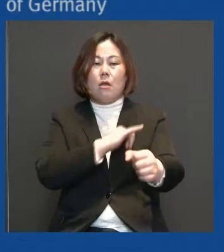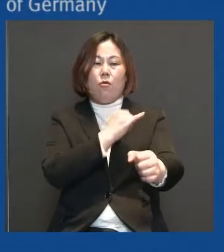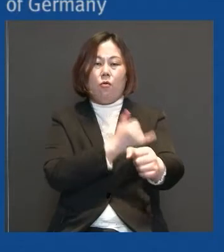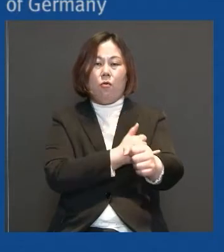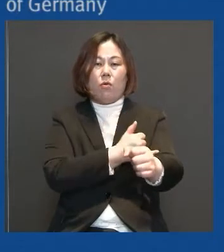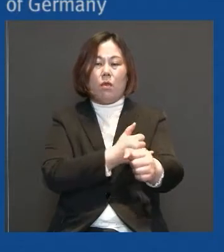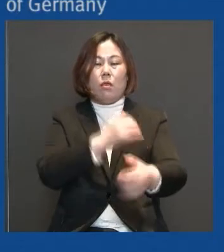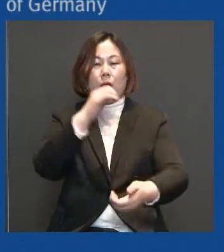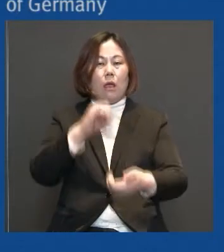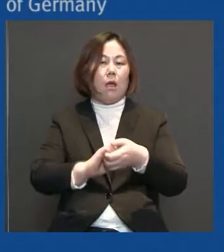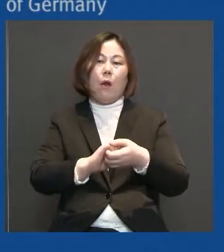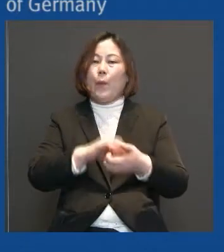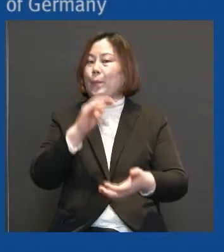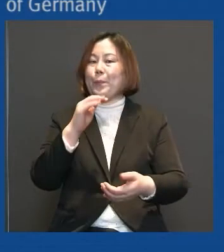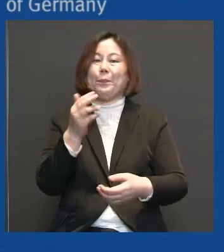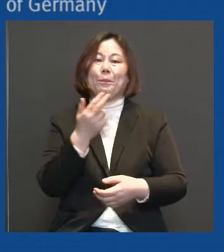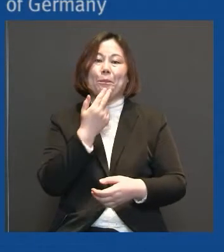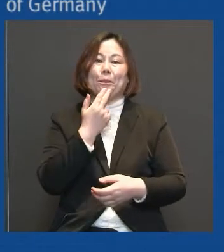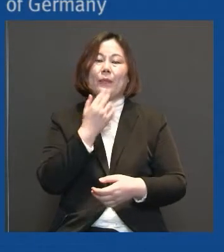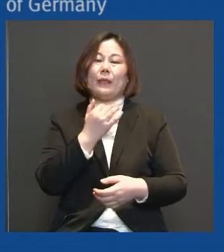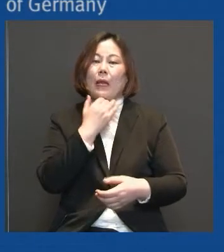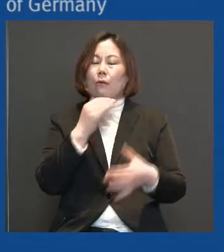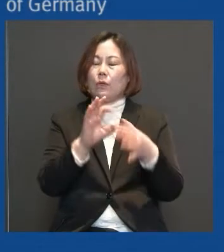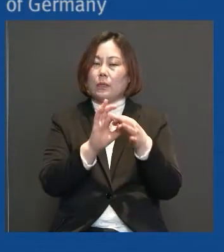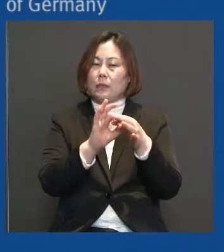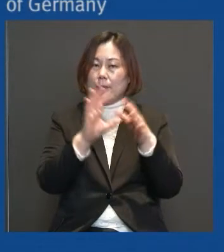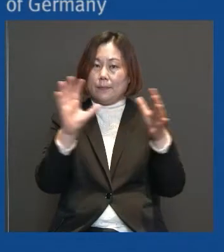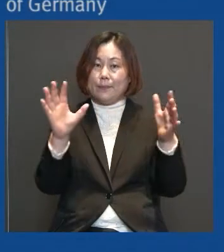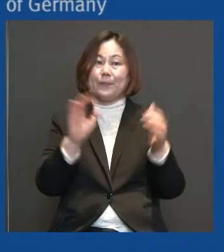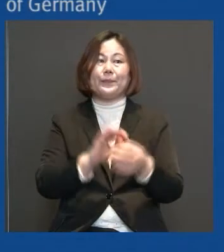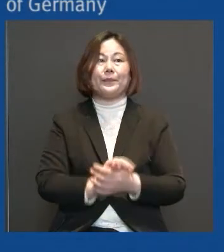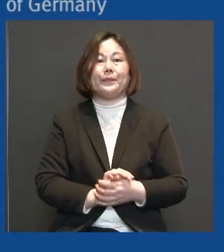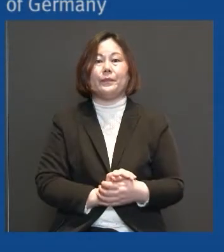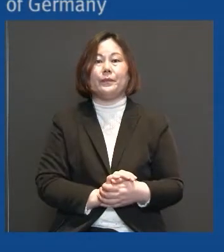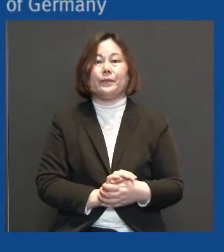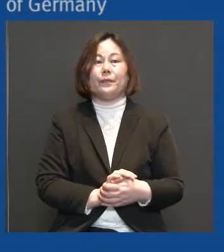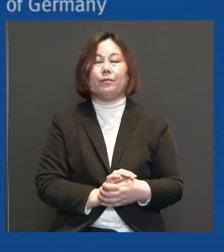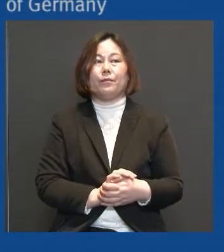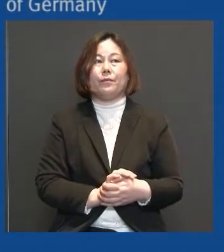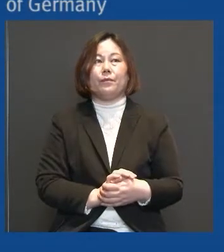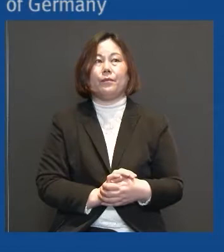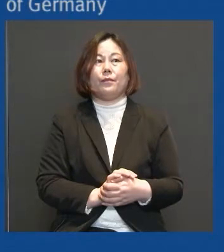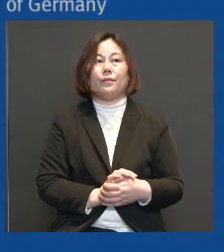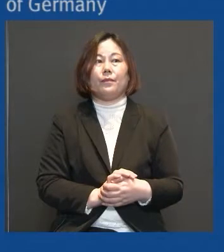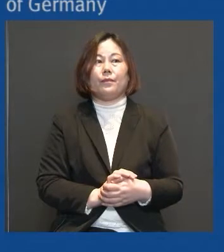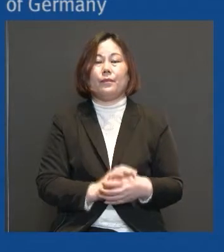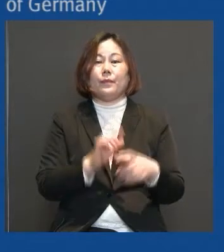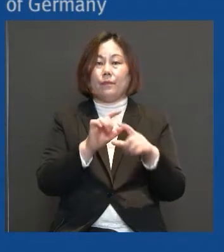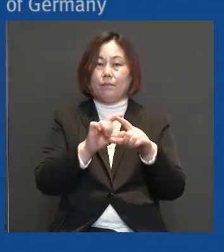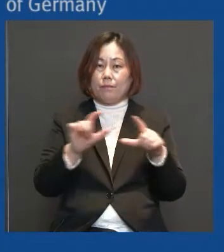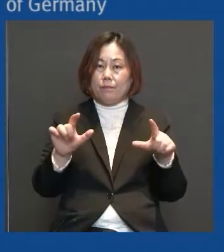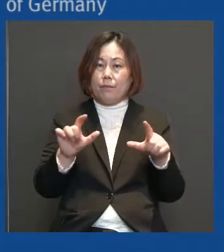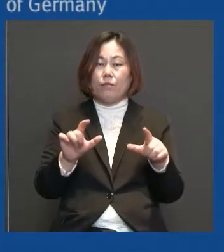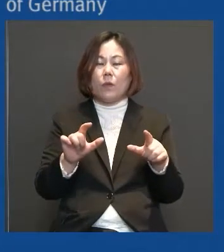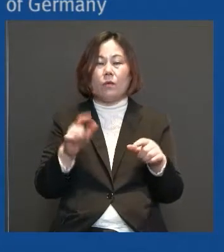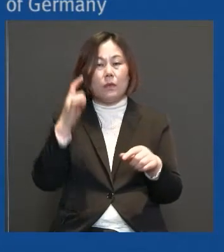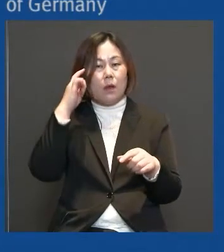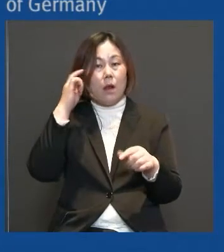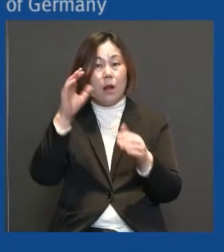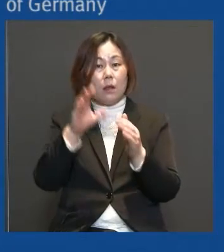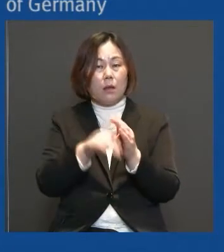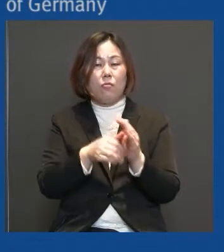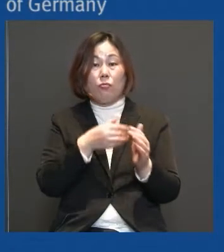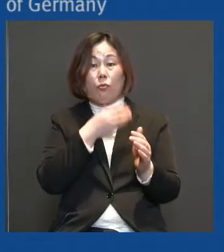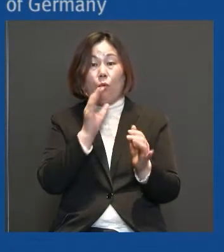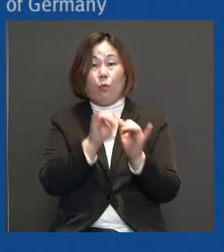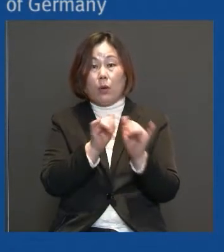age. Senior citizens today, if I may say so, are generally healthier and more vibrant and energetic than